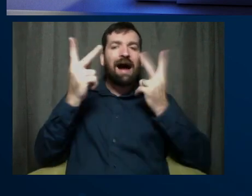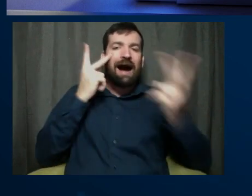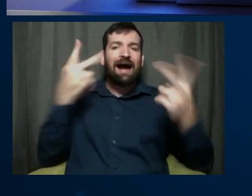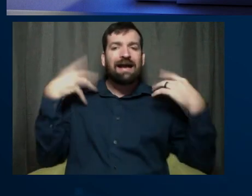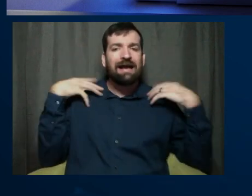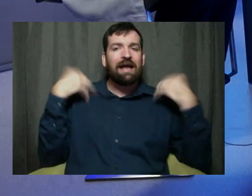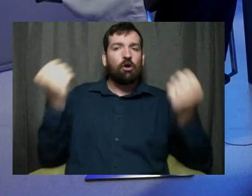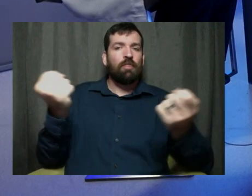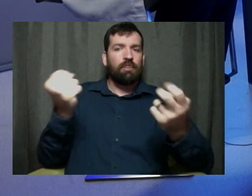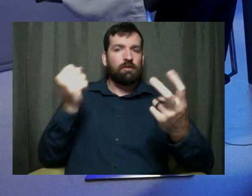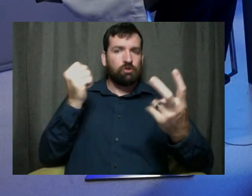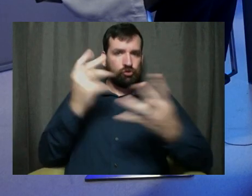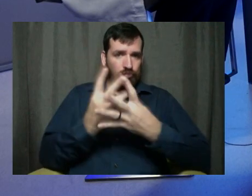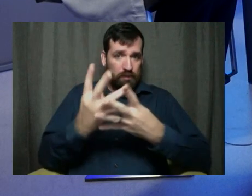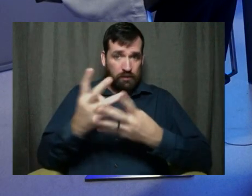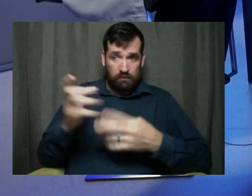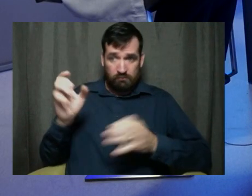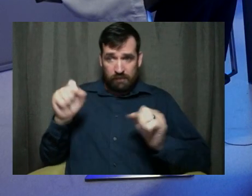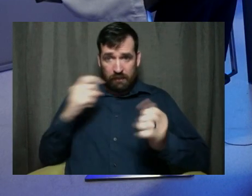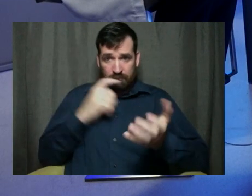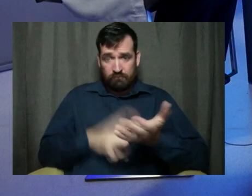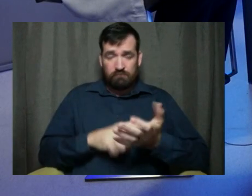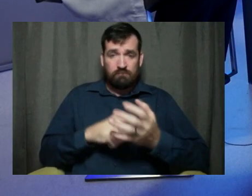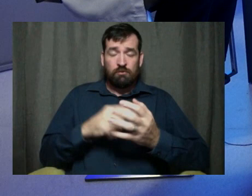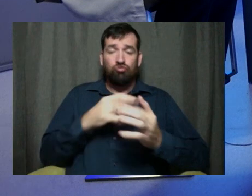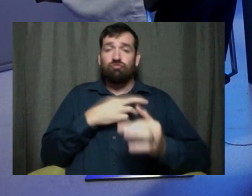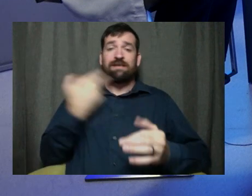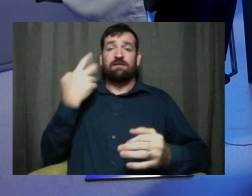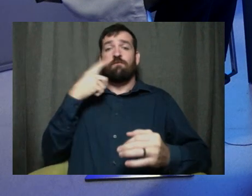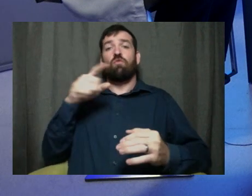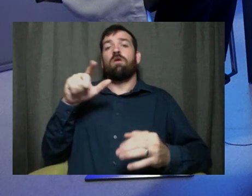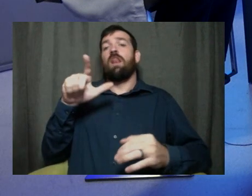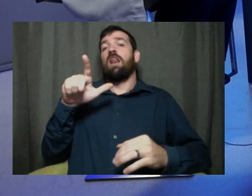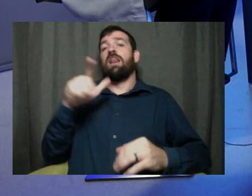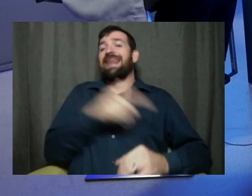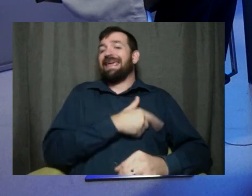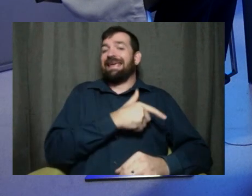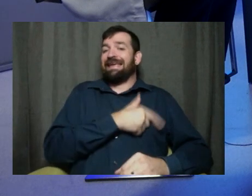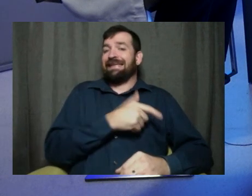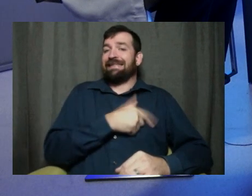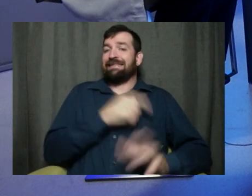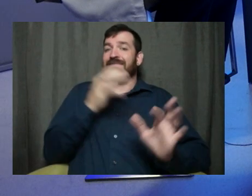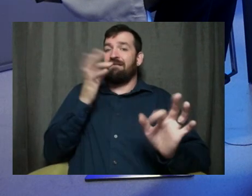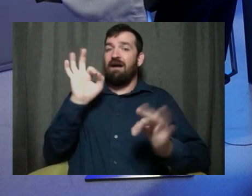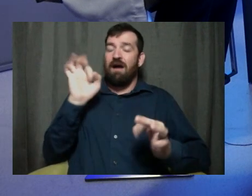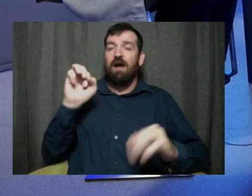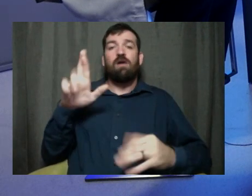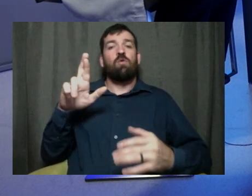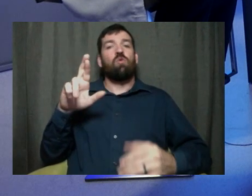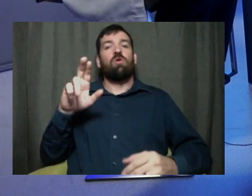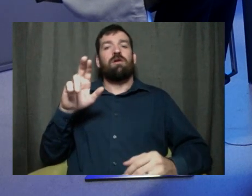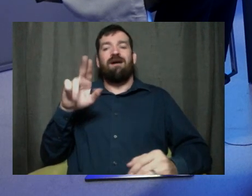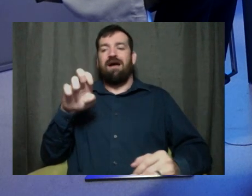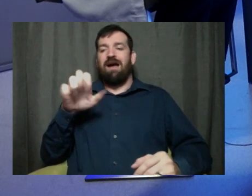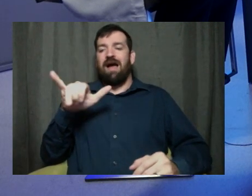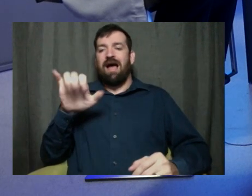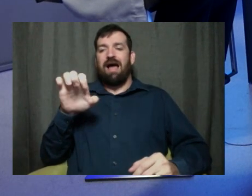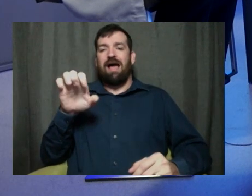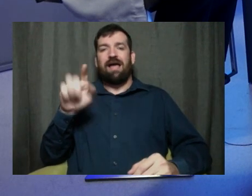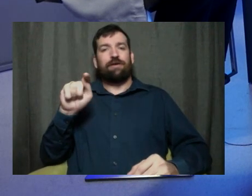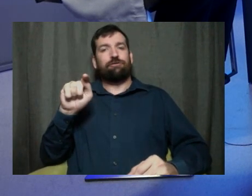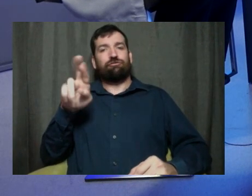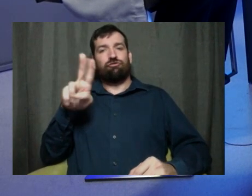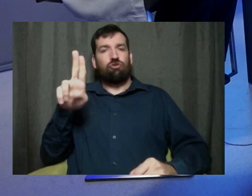kiddo will be at risk of things like lazy eye or eye turning in the newborn phase? Yeah, that's a good